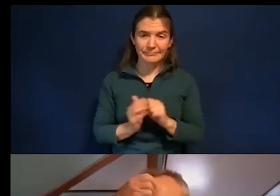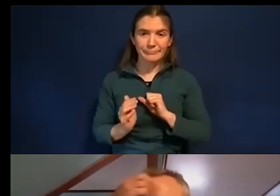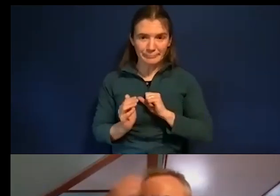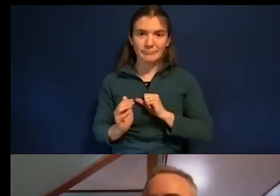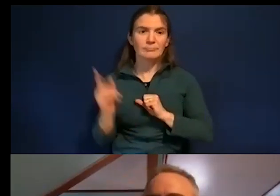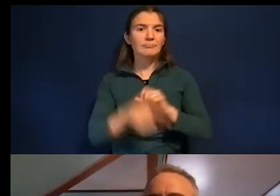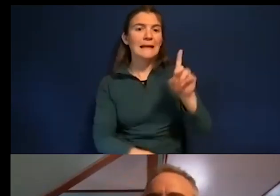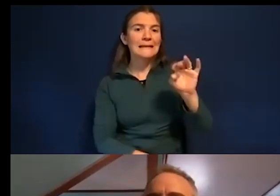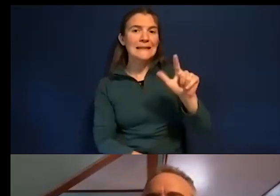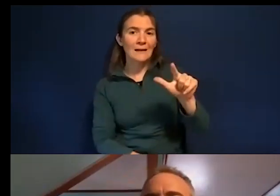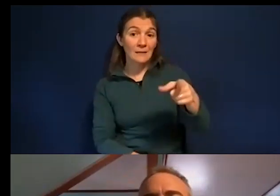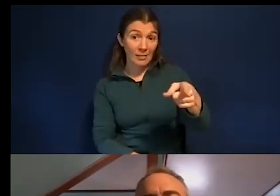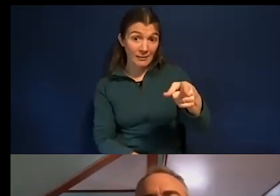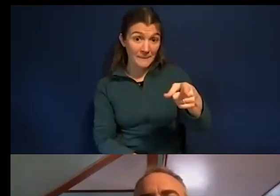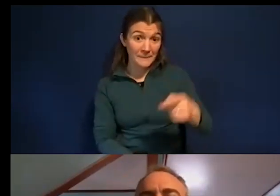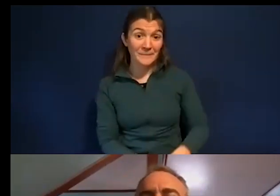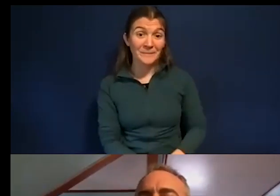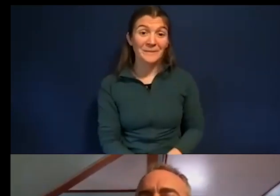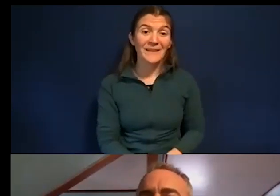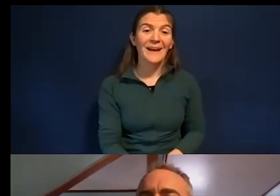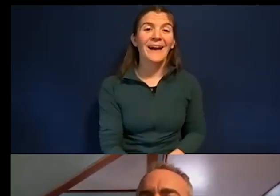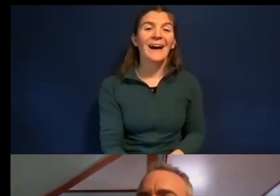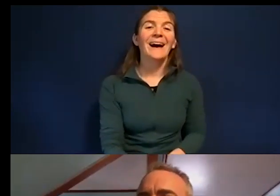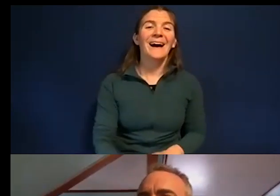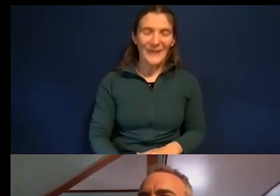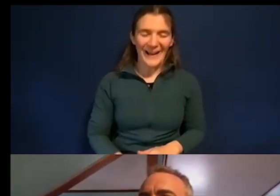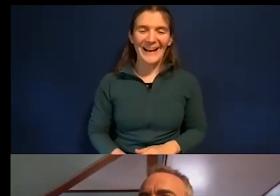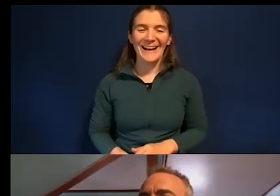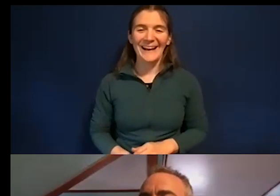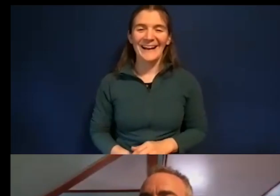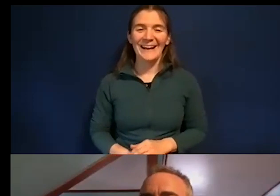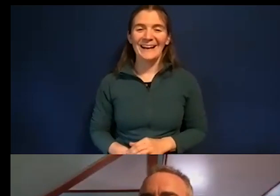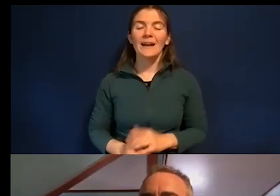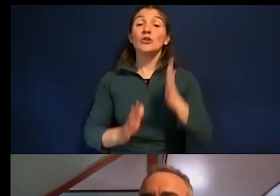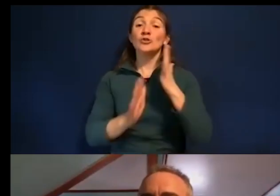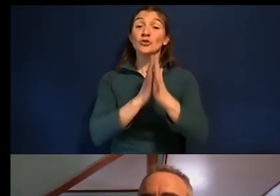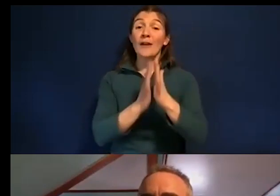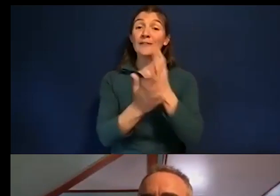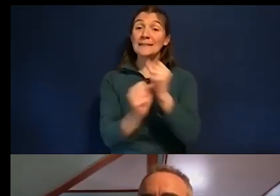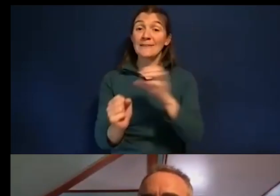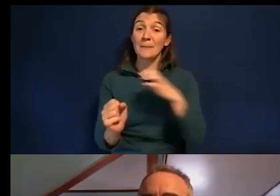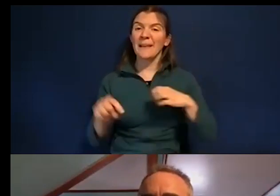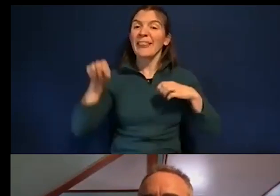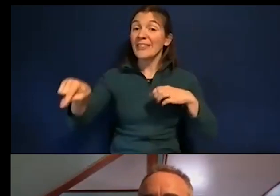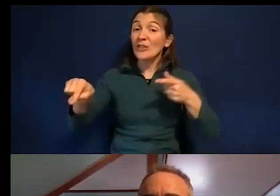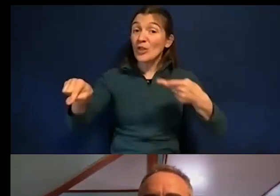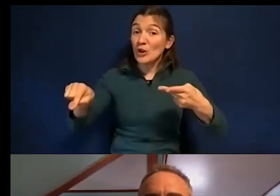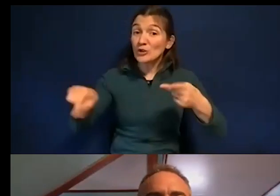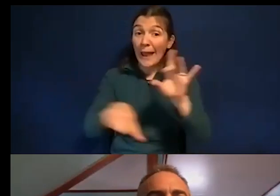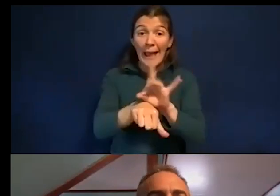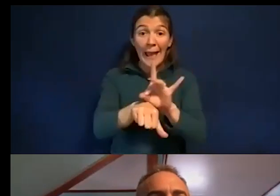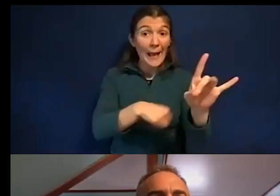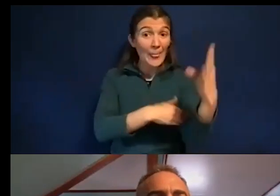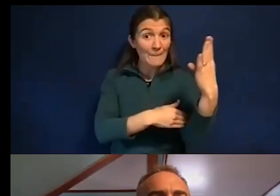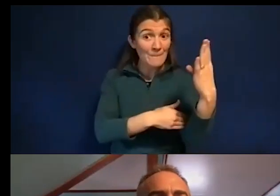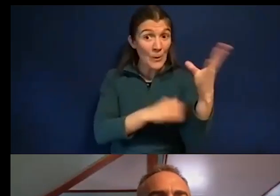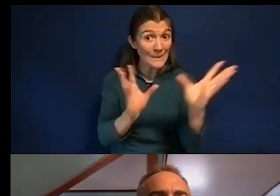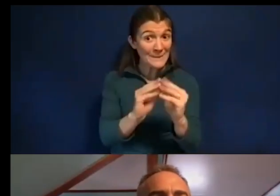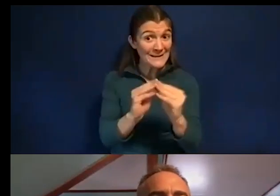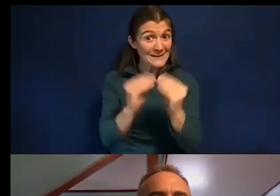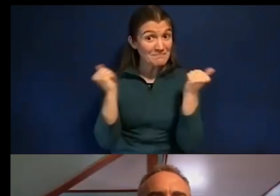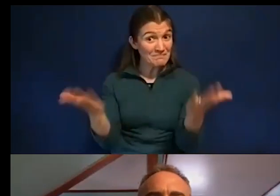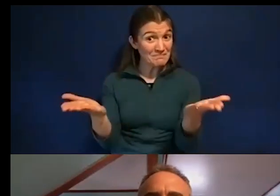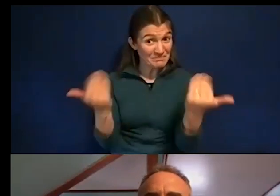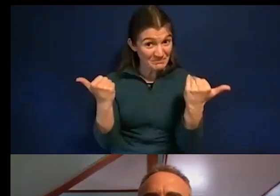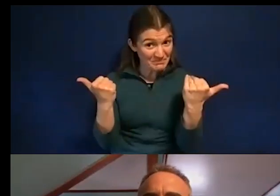Daniel. Okay. The Traffic Safety Committee is this Thursday at 8 a.m.